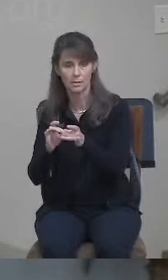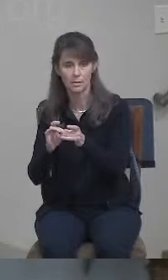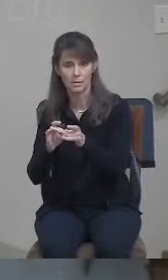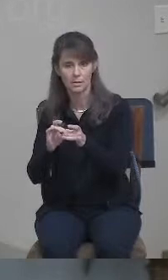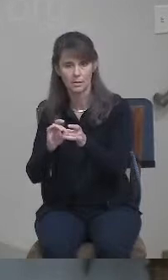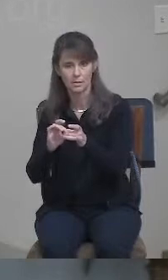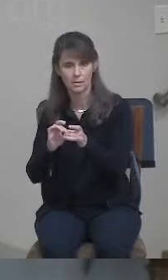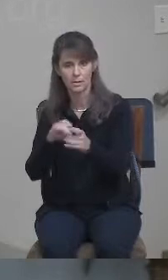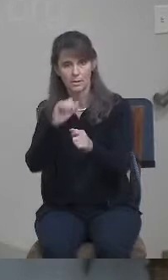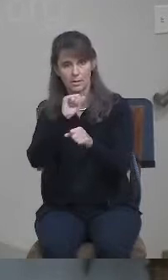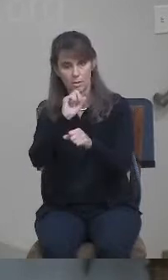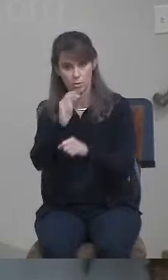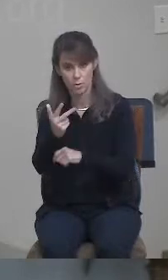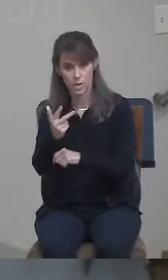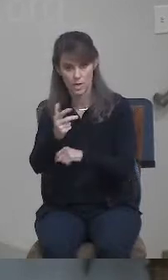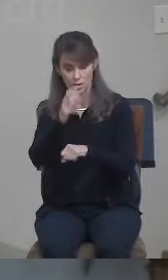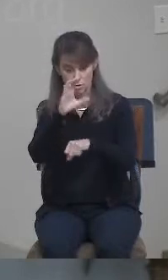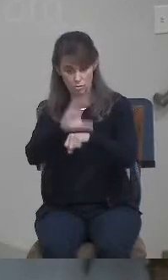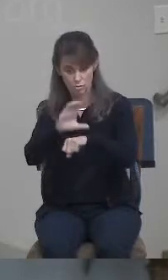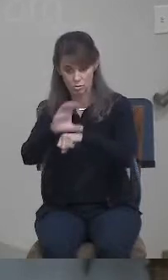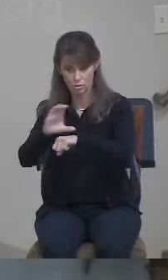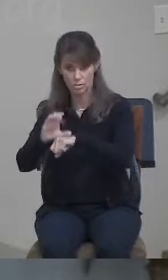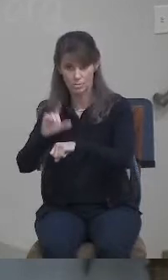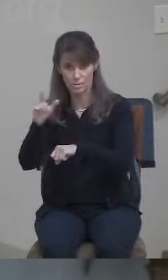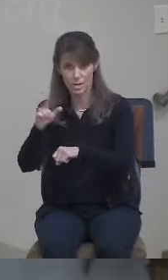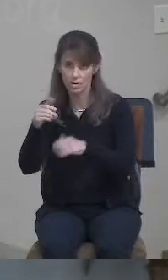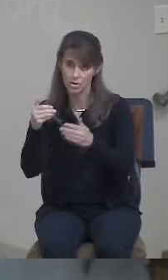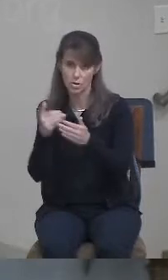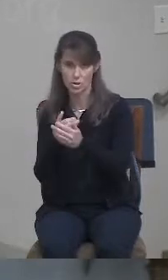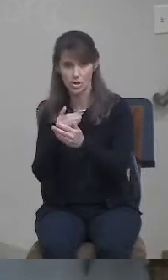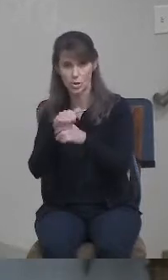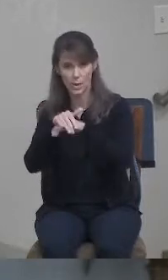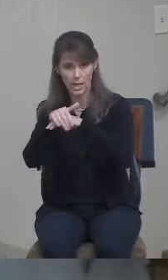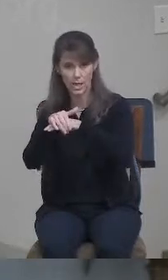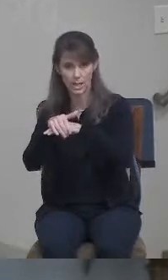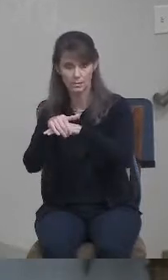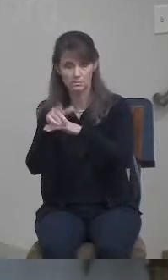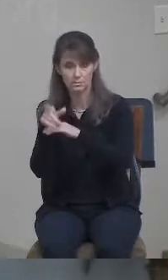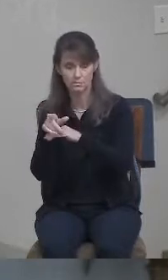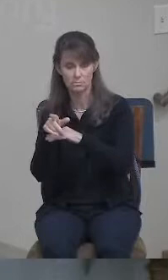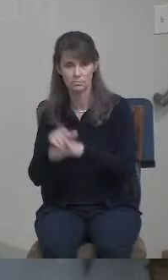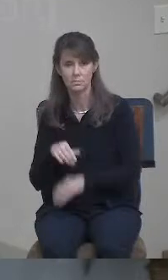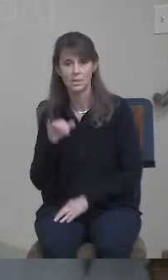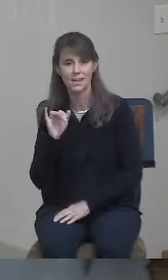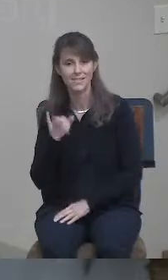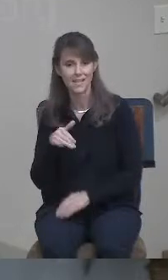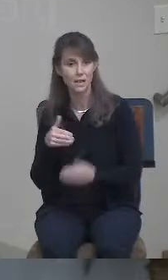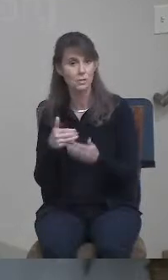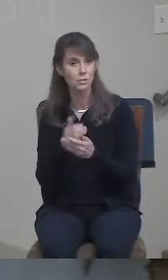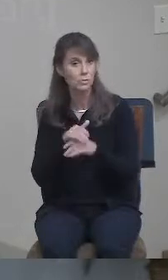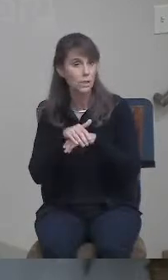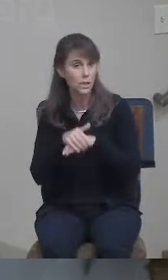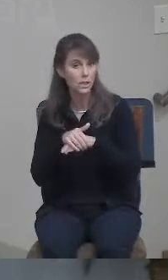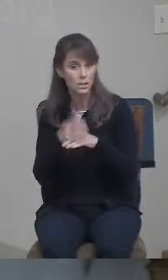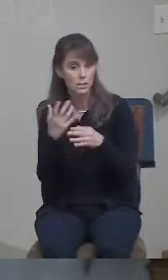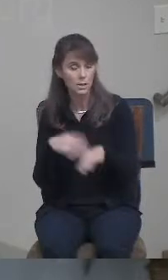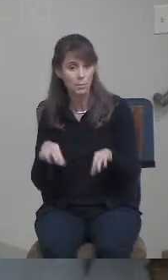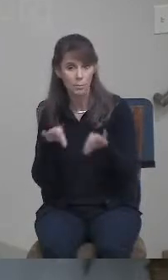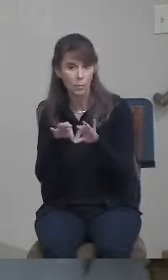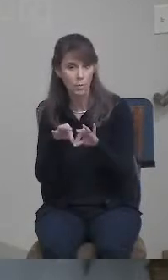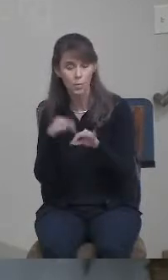these free churches in New England. This New England movement, as we have said, owes its primary significance to the